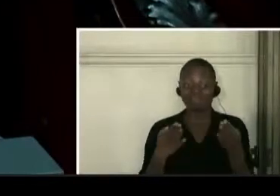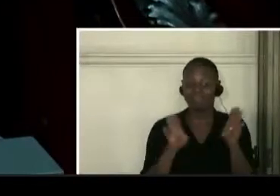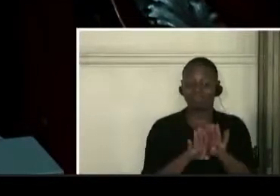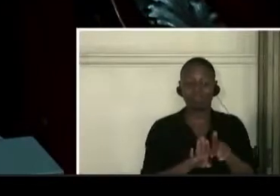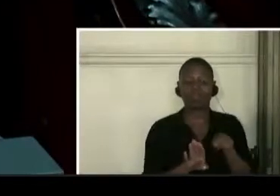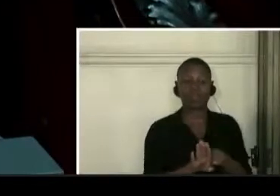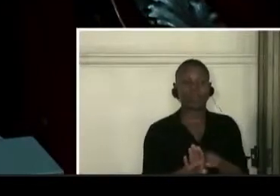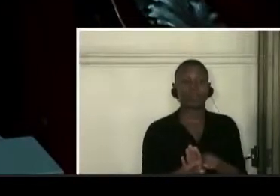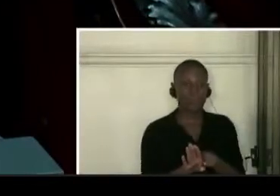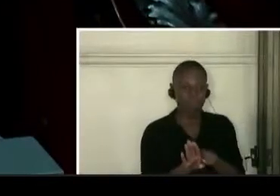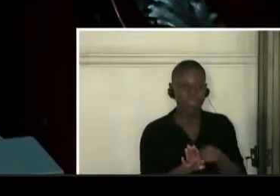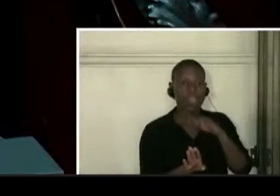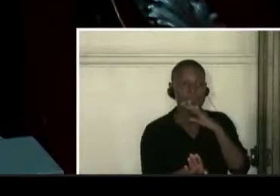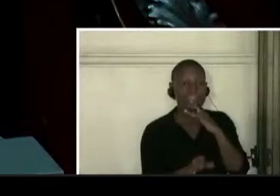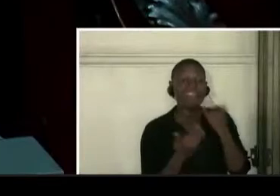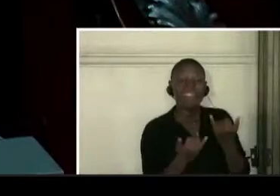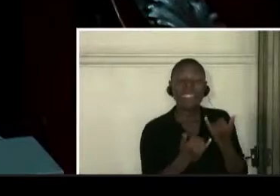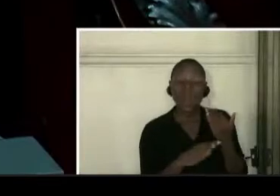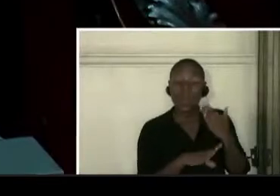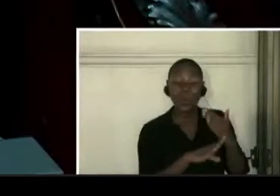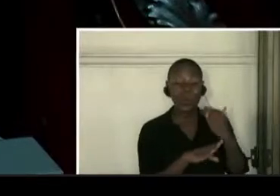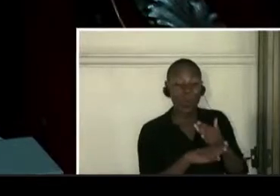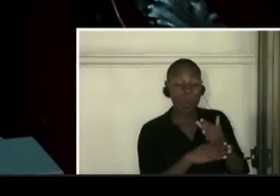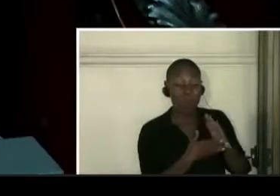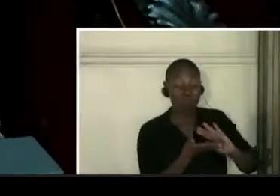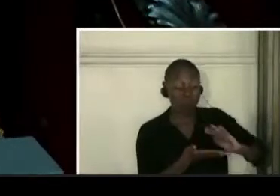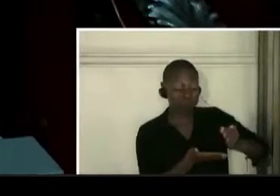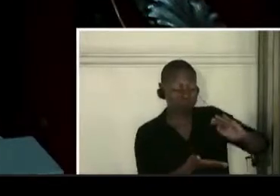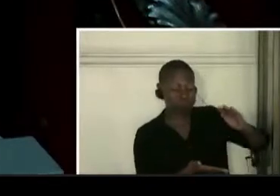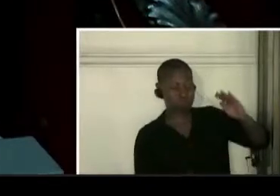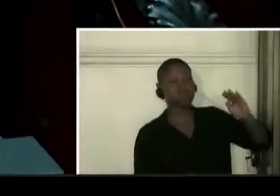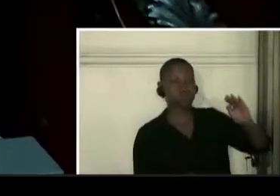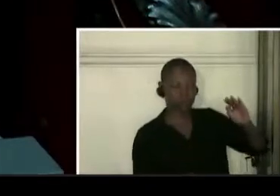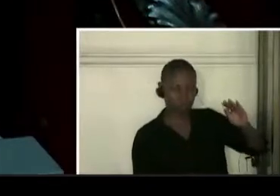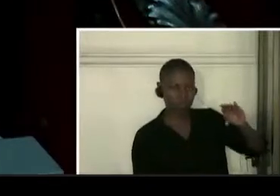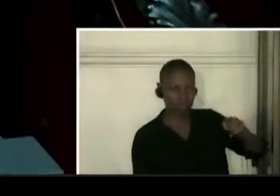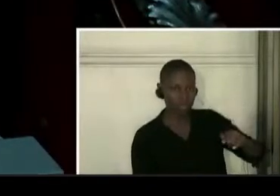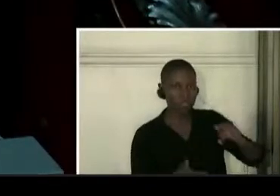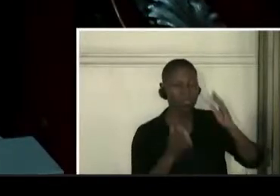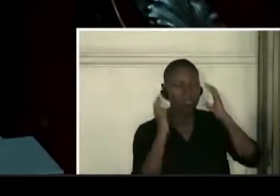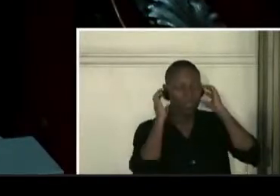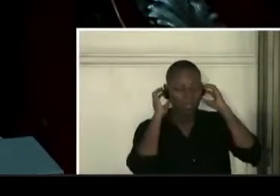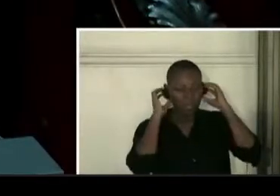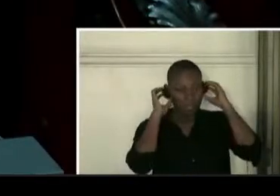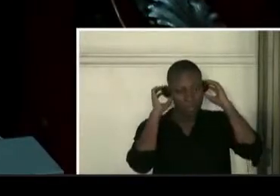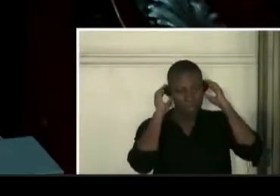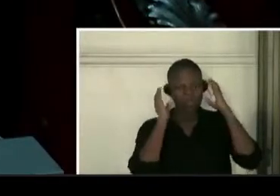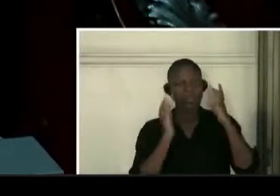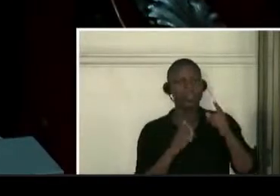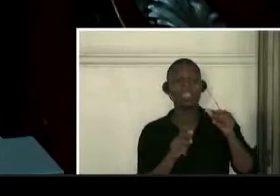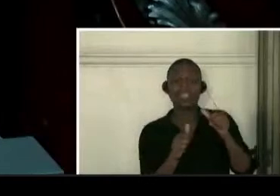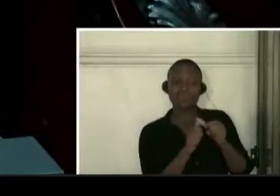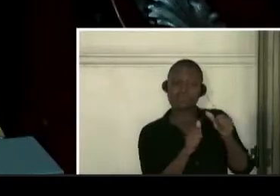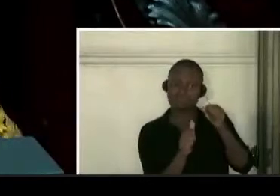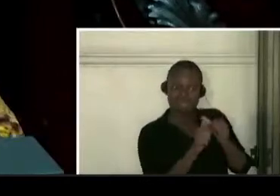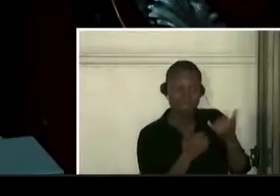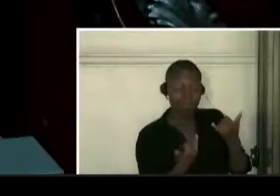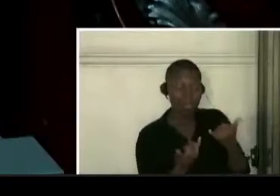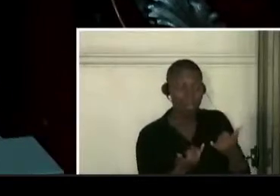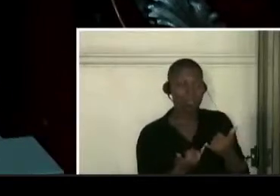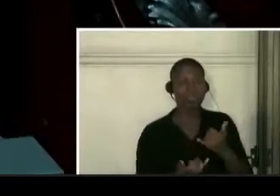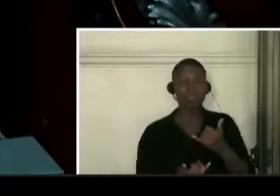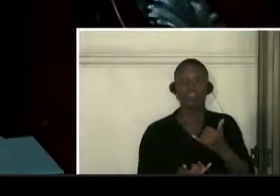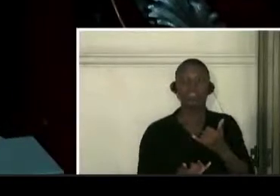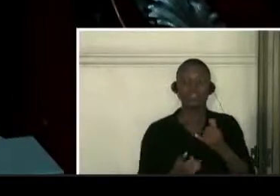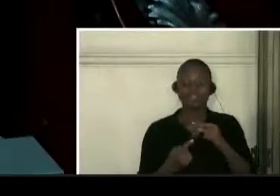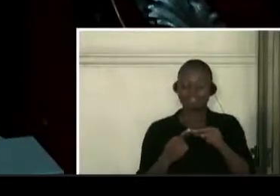kubaluleka ukuthi uma ngabe umsebenzi ungenzekanga kube nayo accountability yokuthi yini edale kwangenzeka